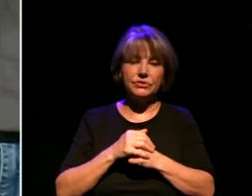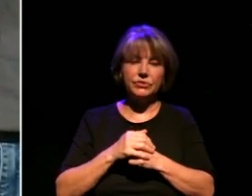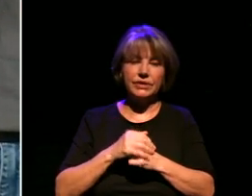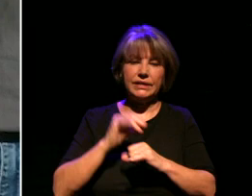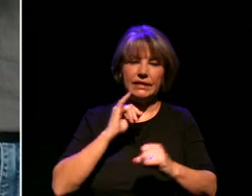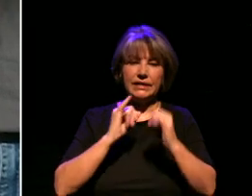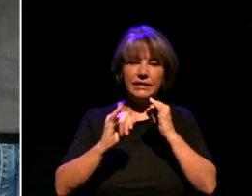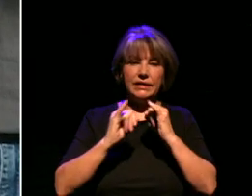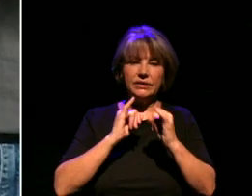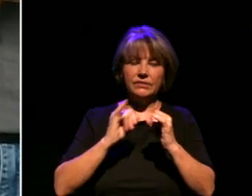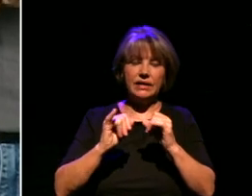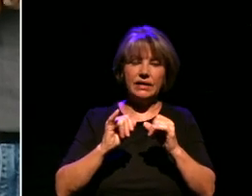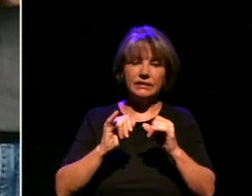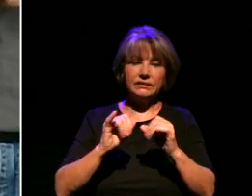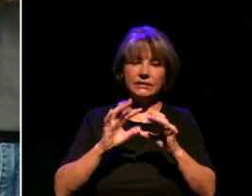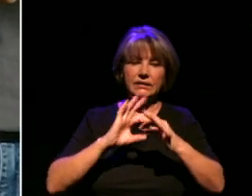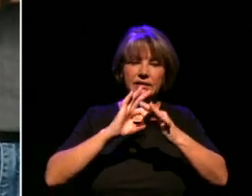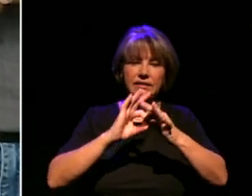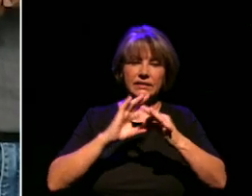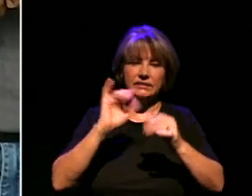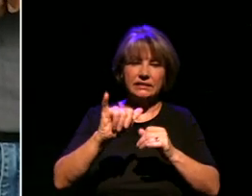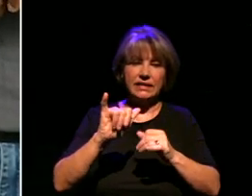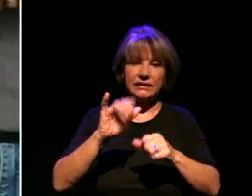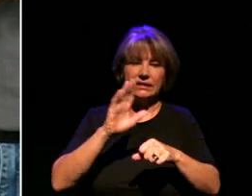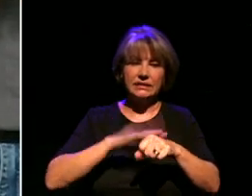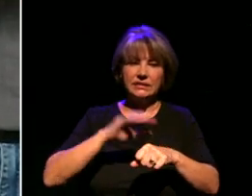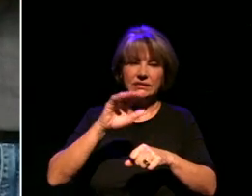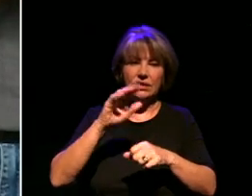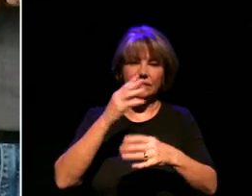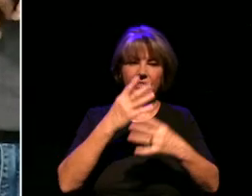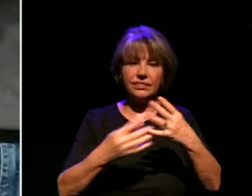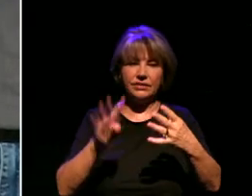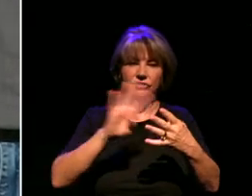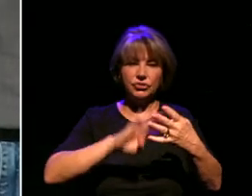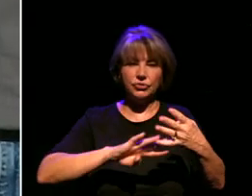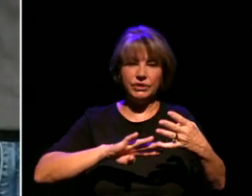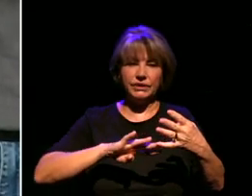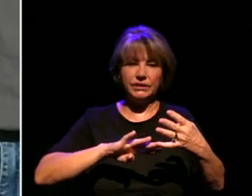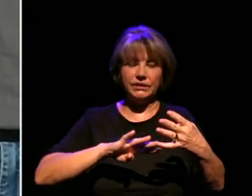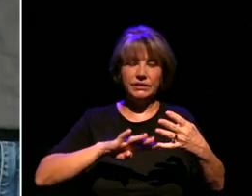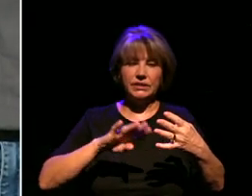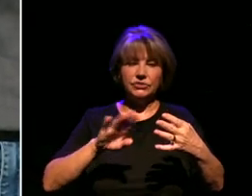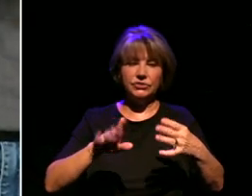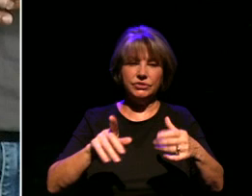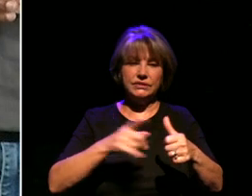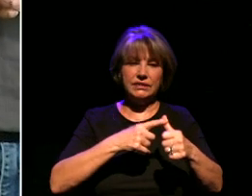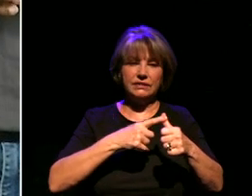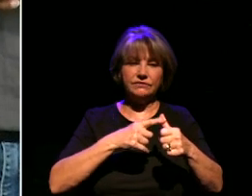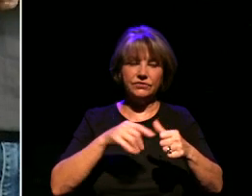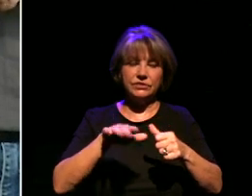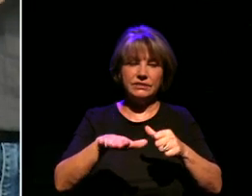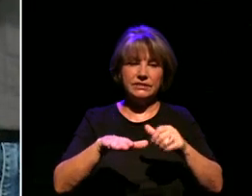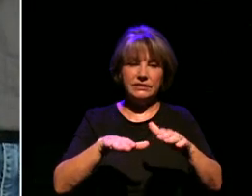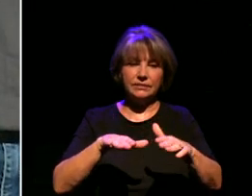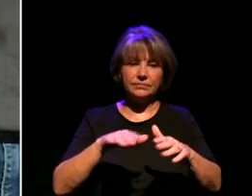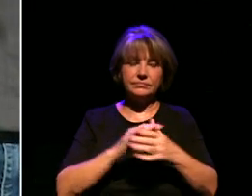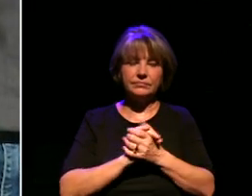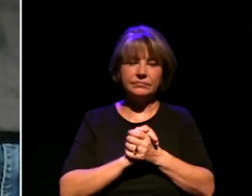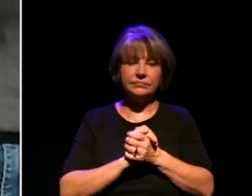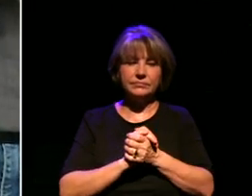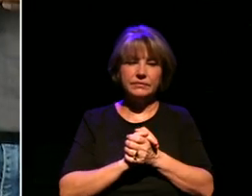so the link to that is on the screen where you can get to that first steps, if that's where you're at. So